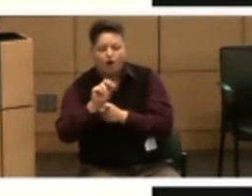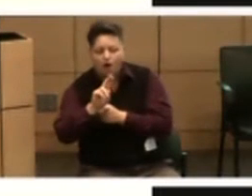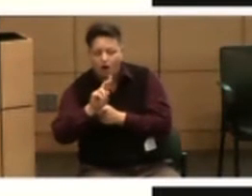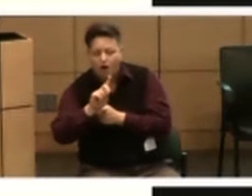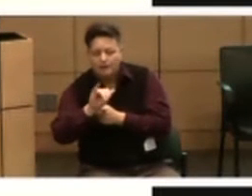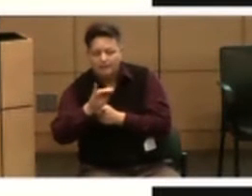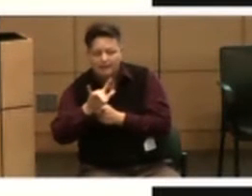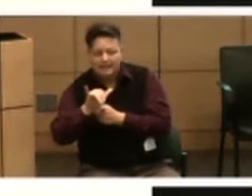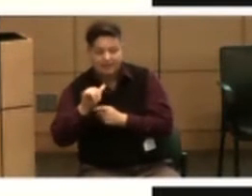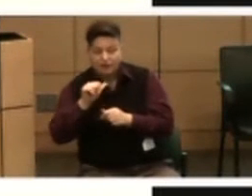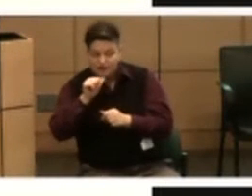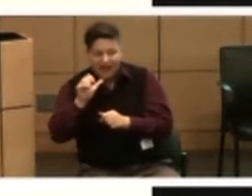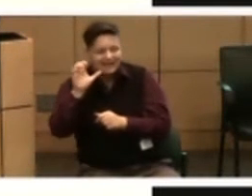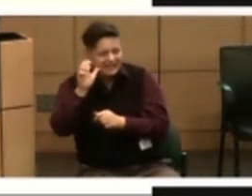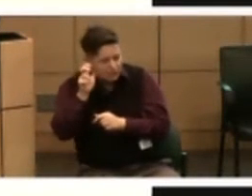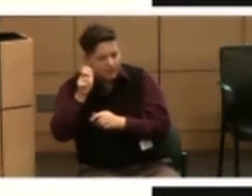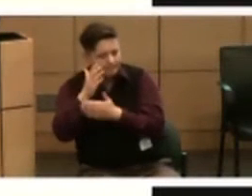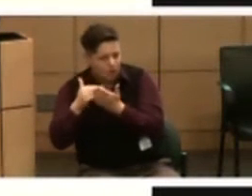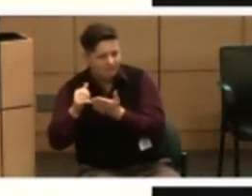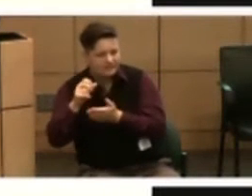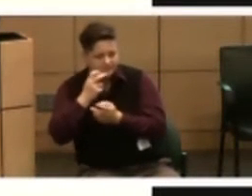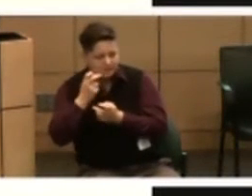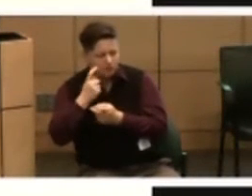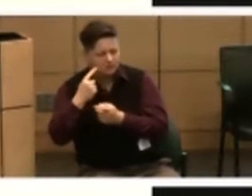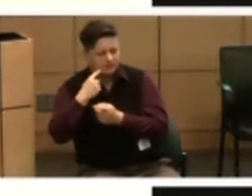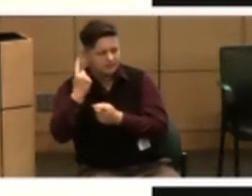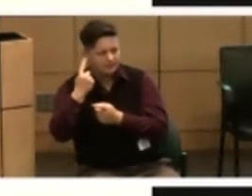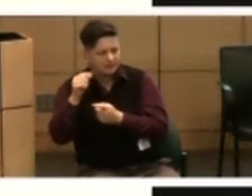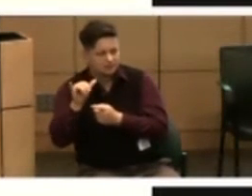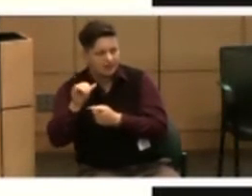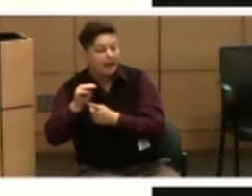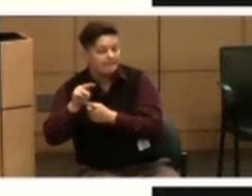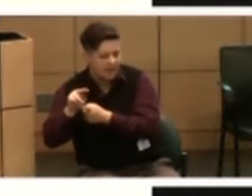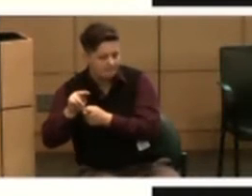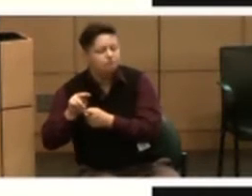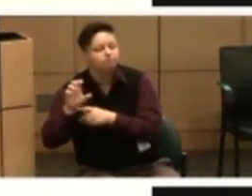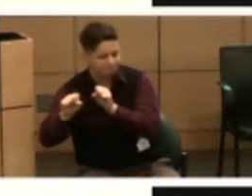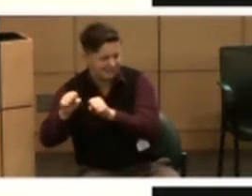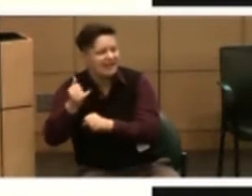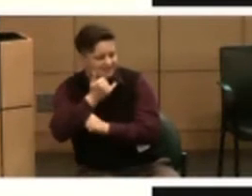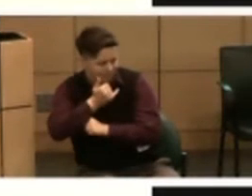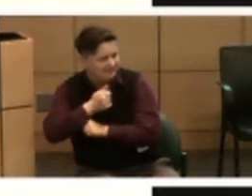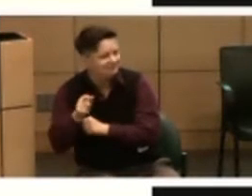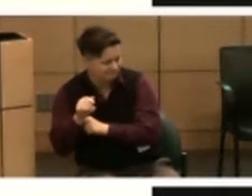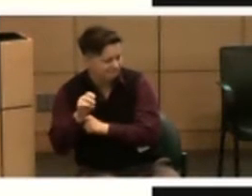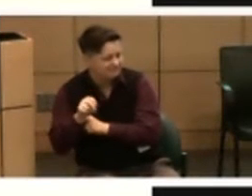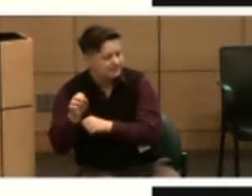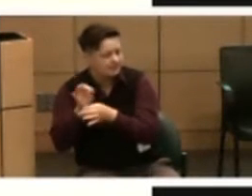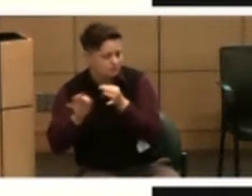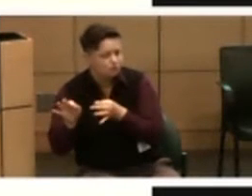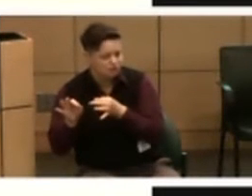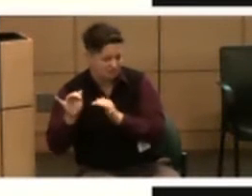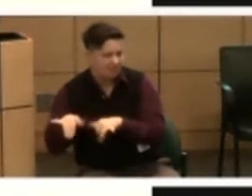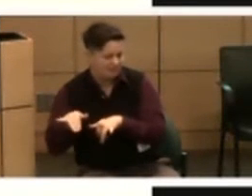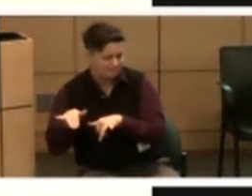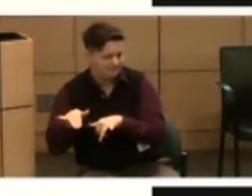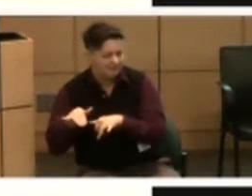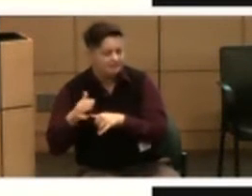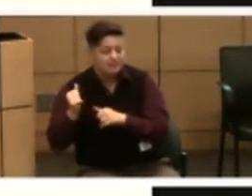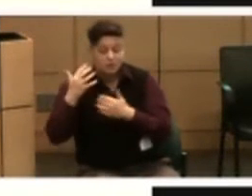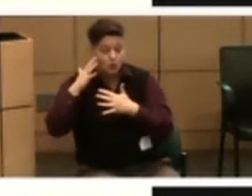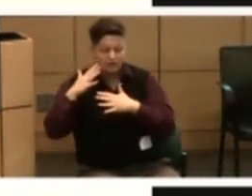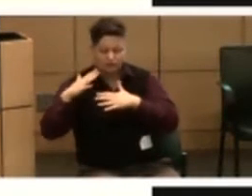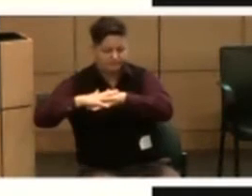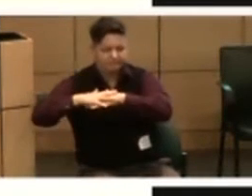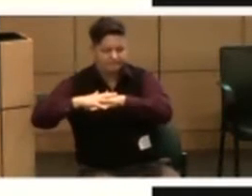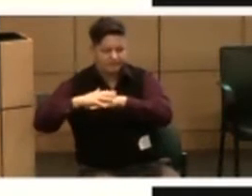the speech, so they'll say something that's closely related. So M and N is a really common substitution because the noise just masks